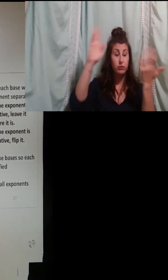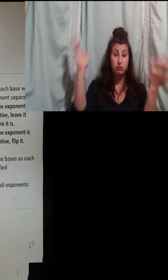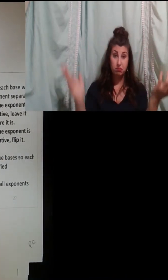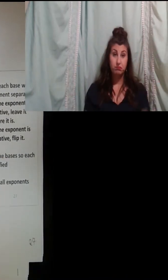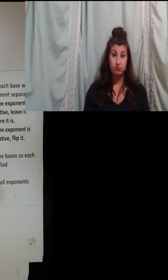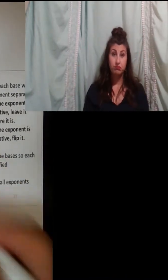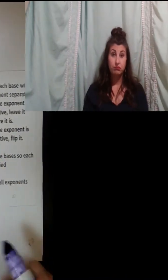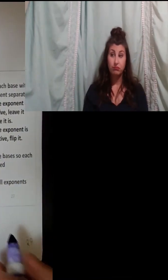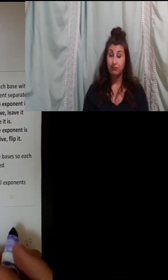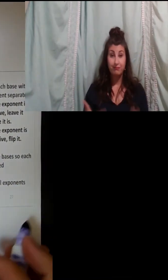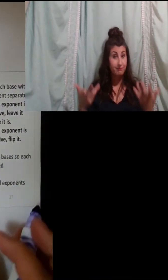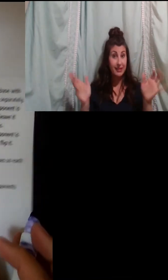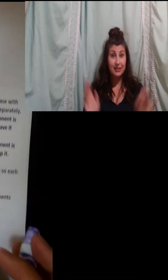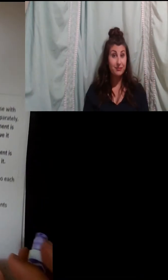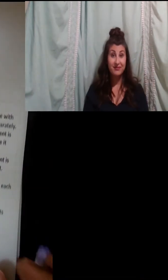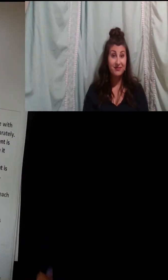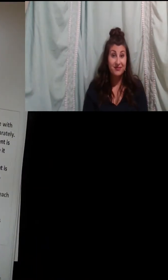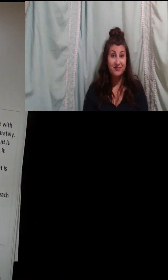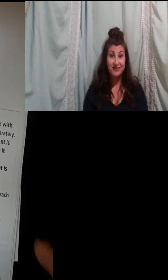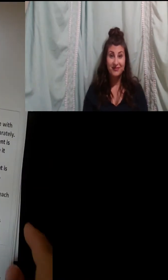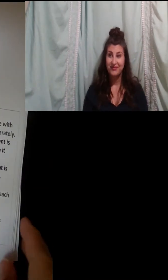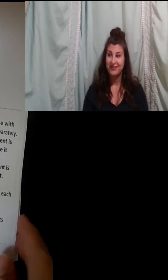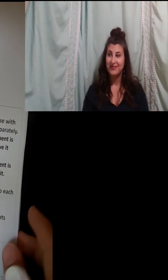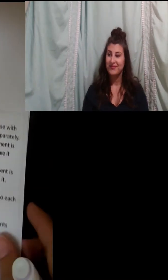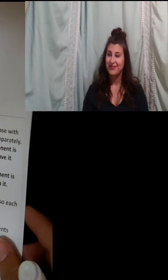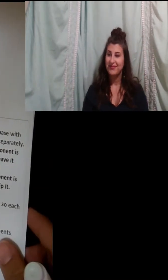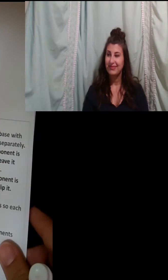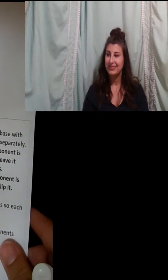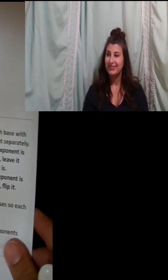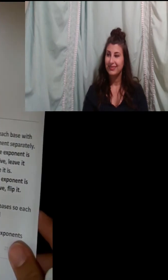13th. There we go.